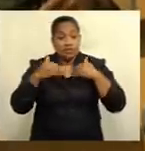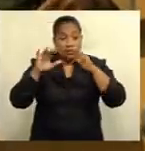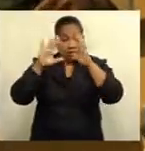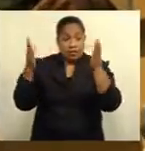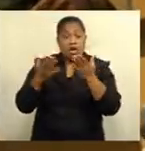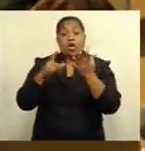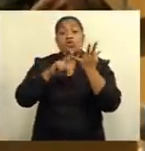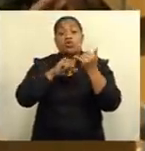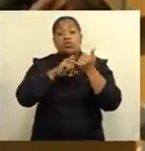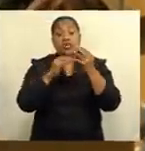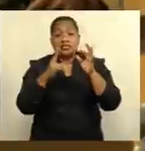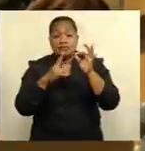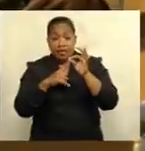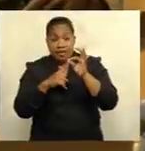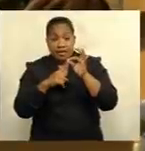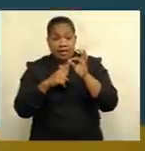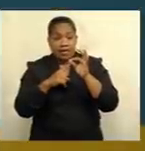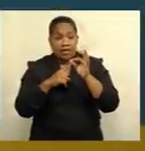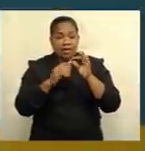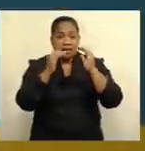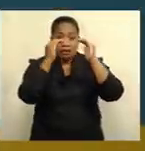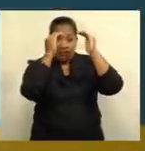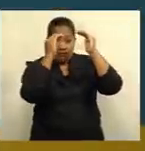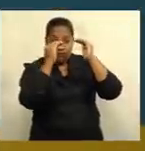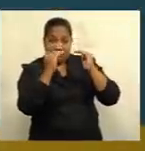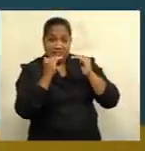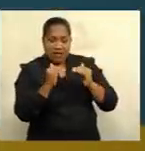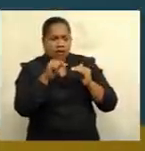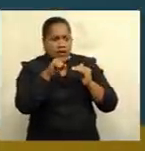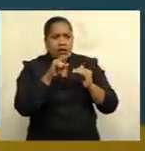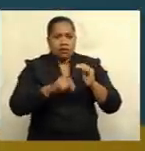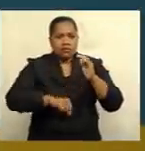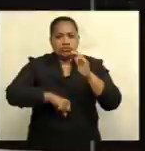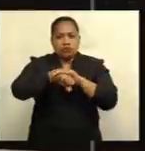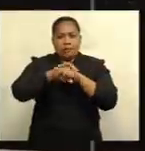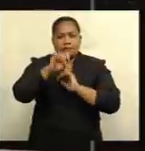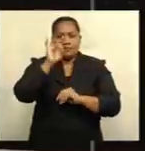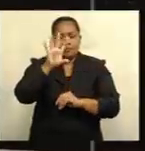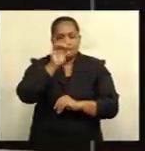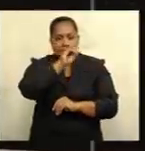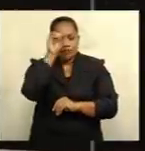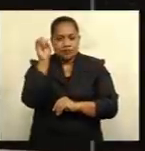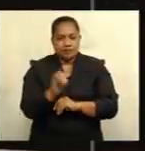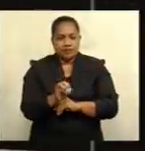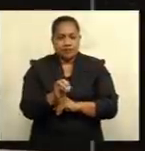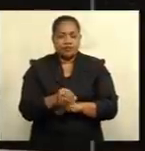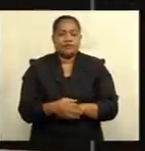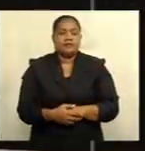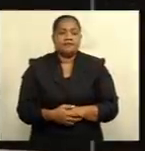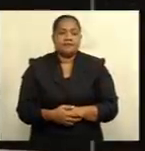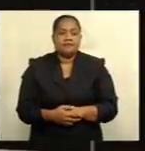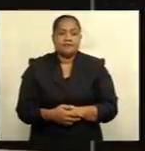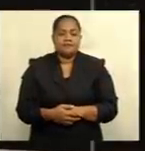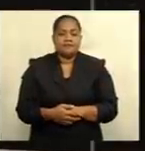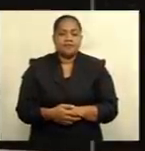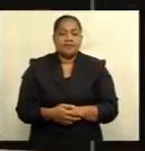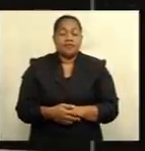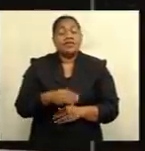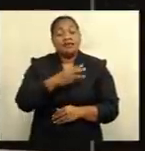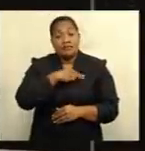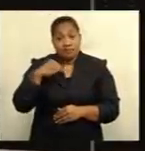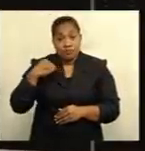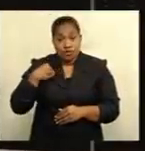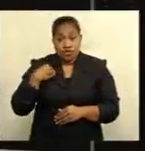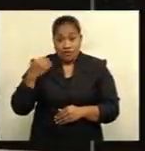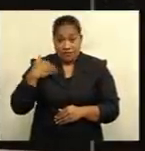position is that the ranking would have the university in the top 10%. The Ministry of Health is in the advanced